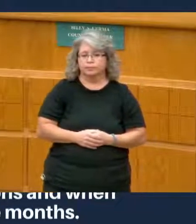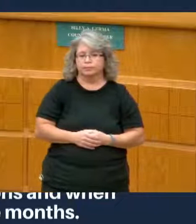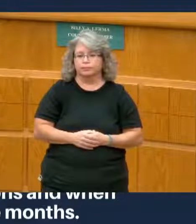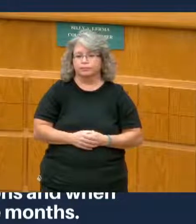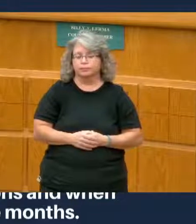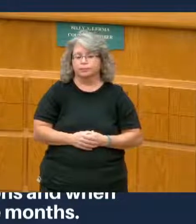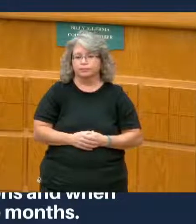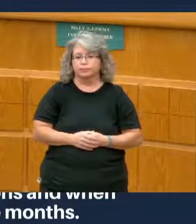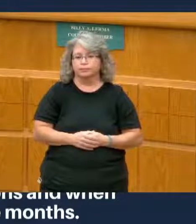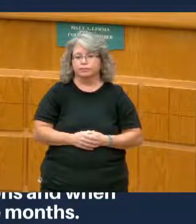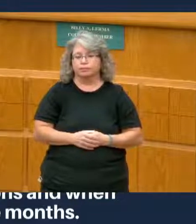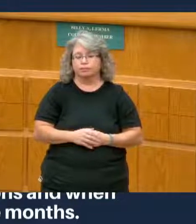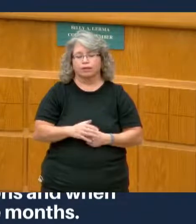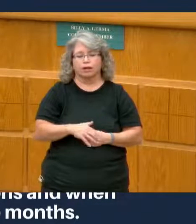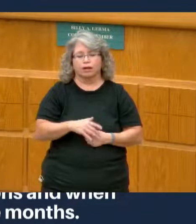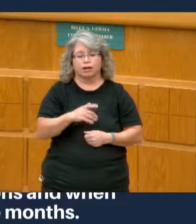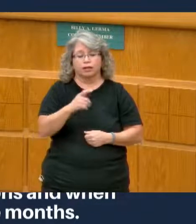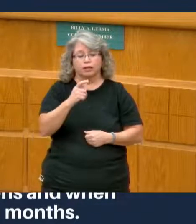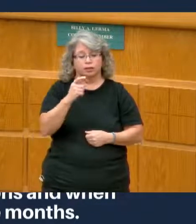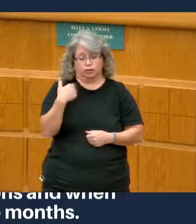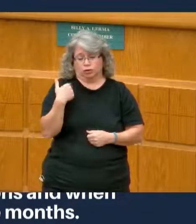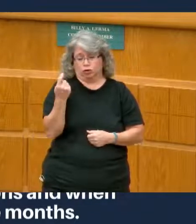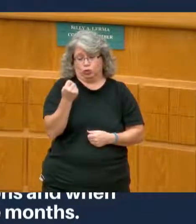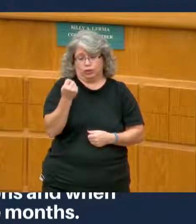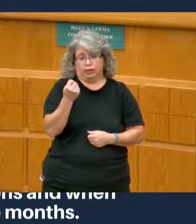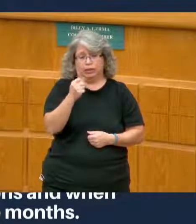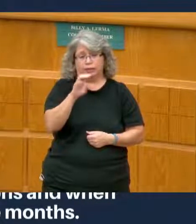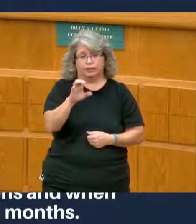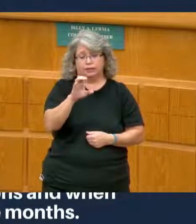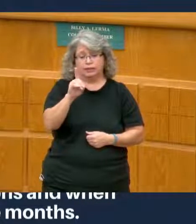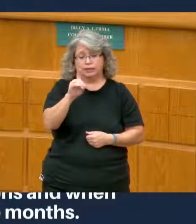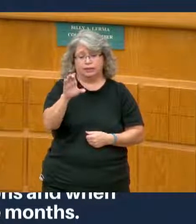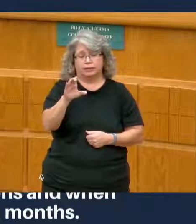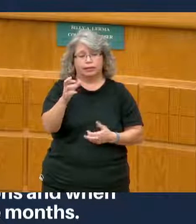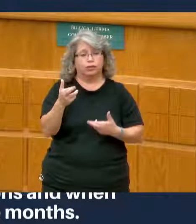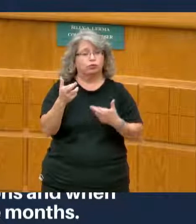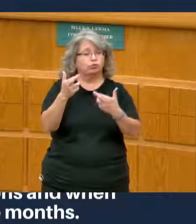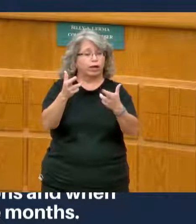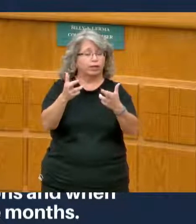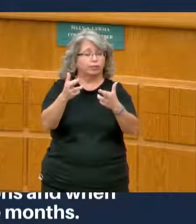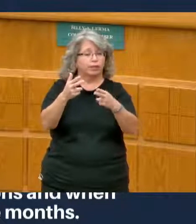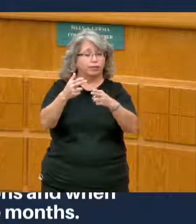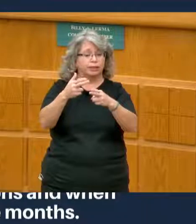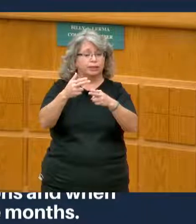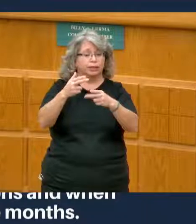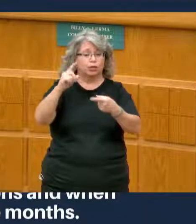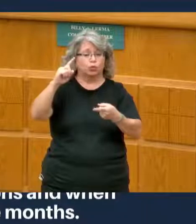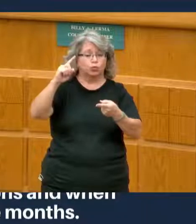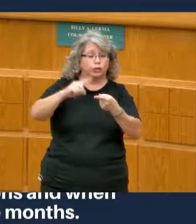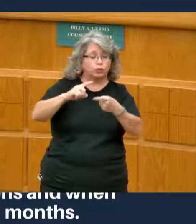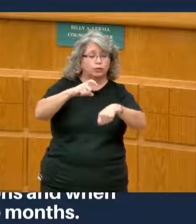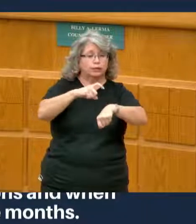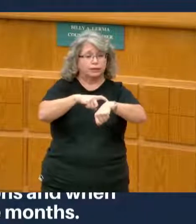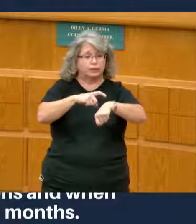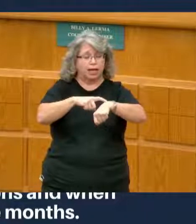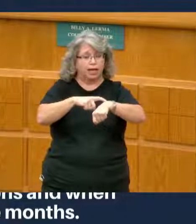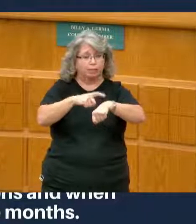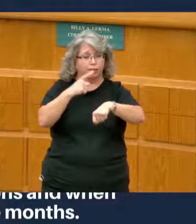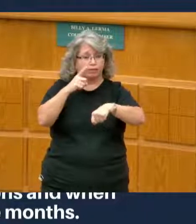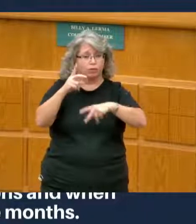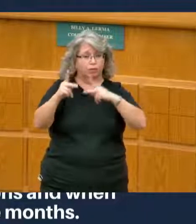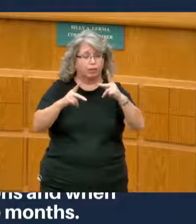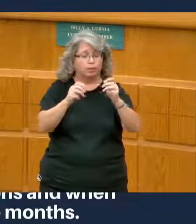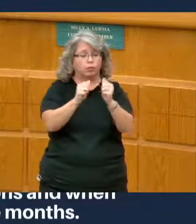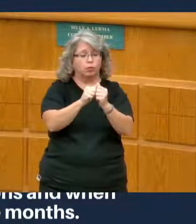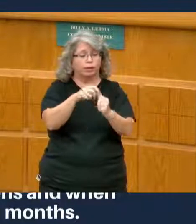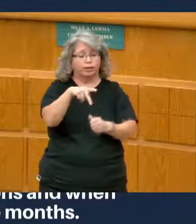So on Tuesday, CDC recommended shortening the interval of time between when people who had their initial series of Pfizer